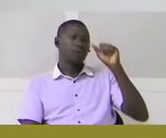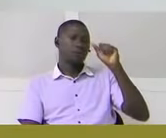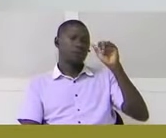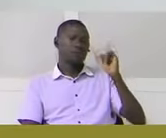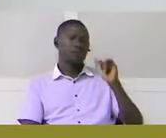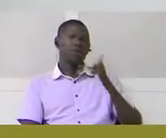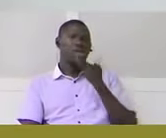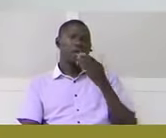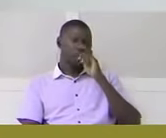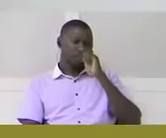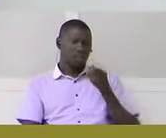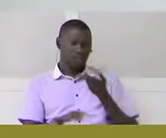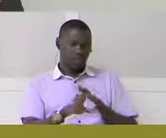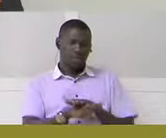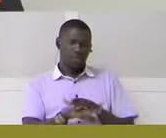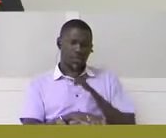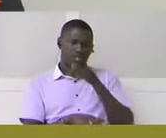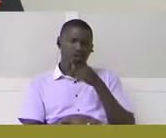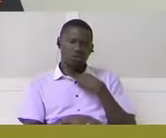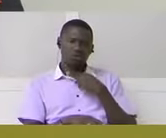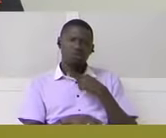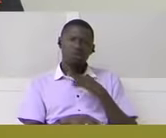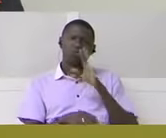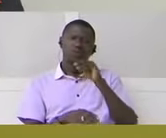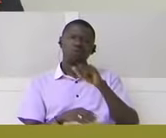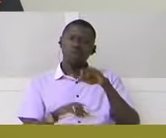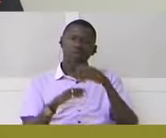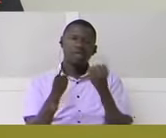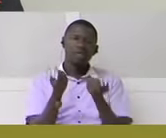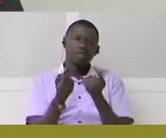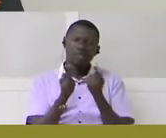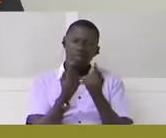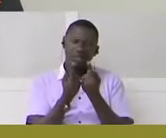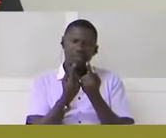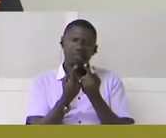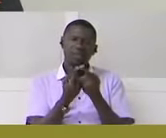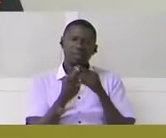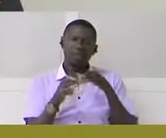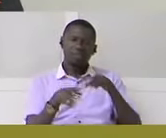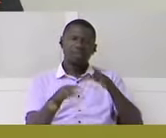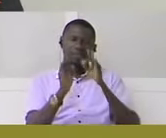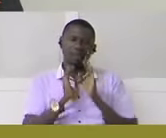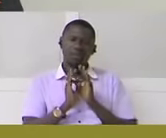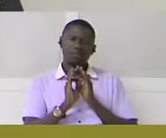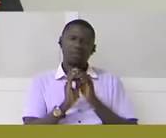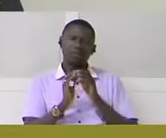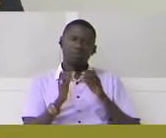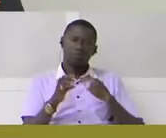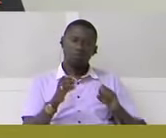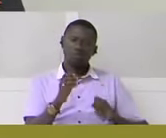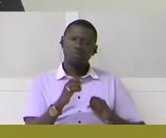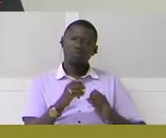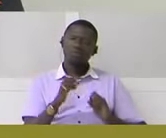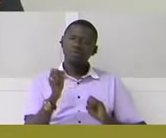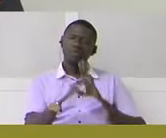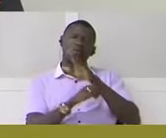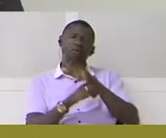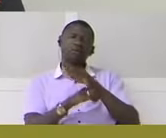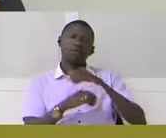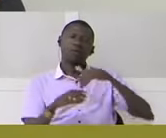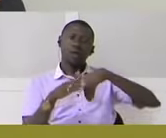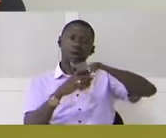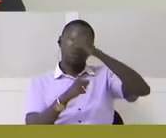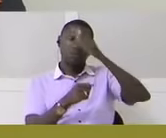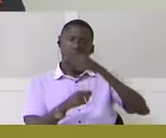accident menkono. Did you play any role in taking them on that, on the overseas treatment that you mentioned that